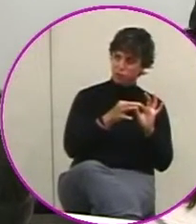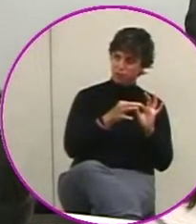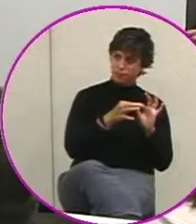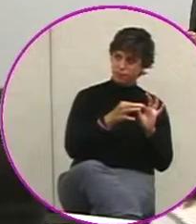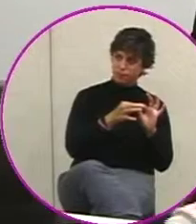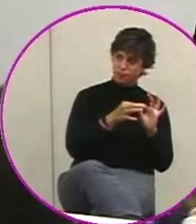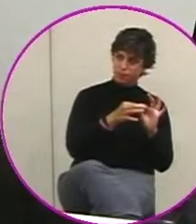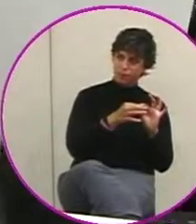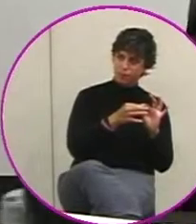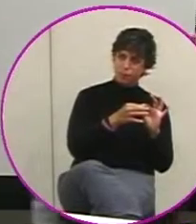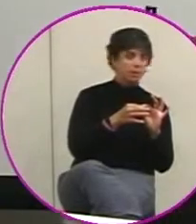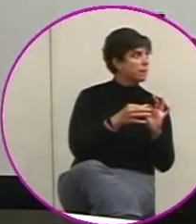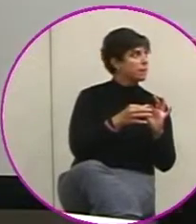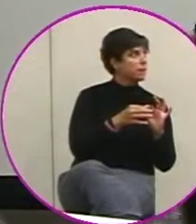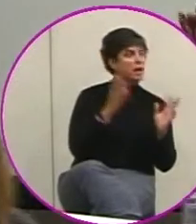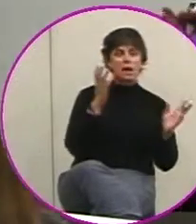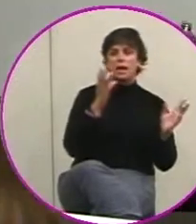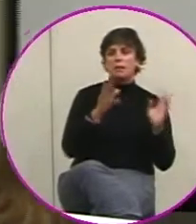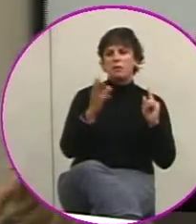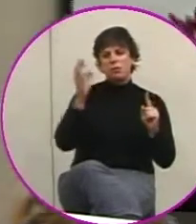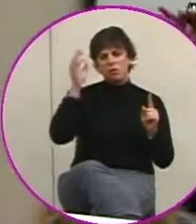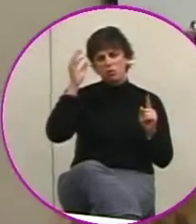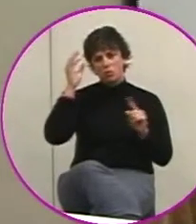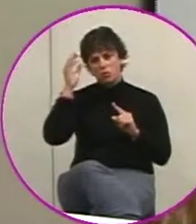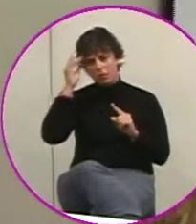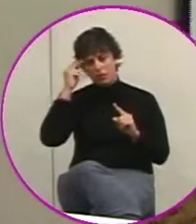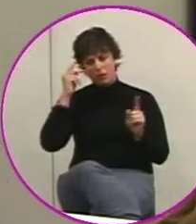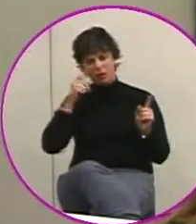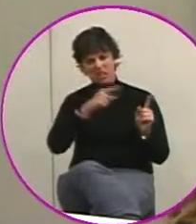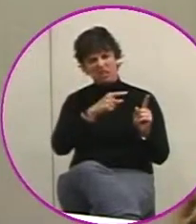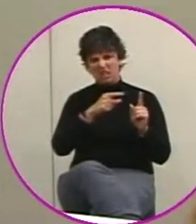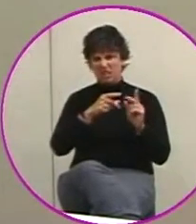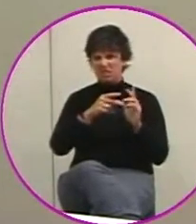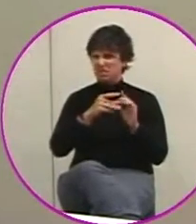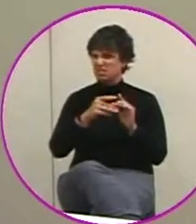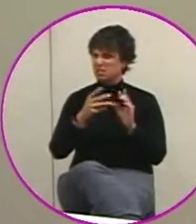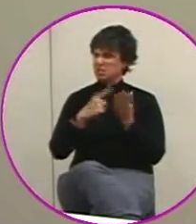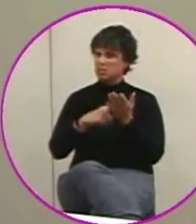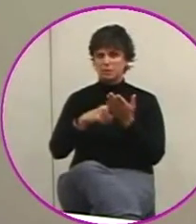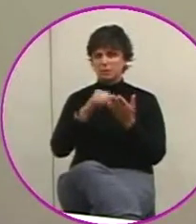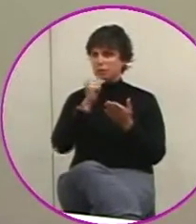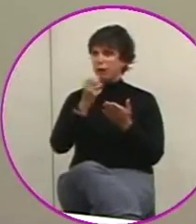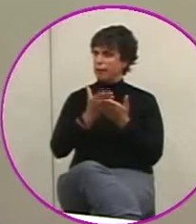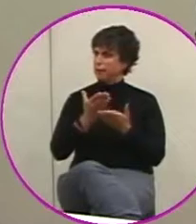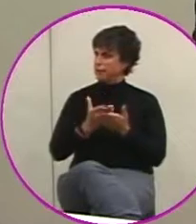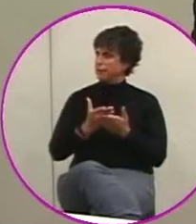Now, you might think he's sort of wandering off into some pretty non-evidence-based areas.